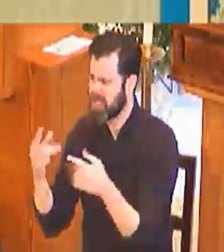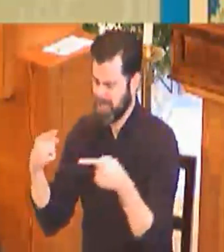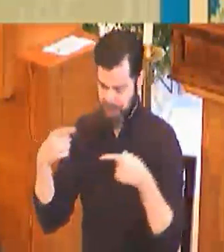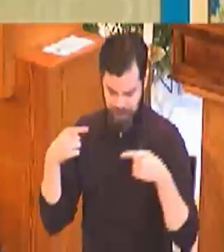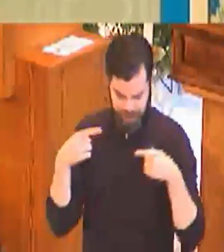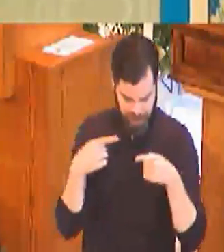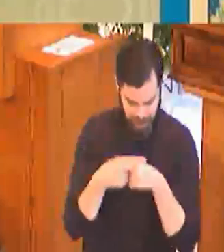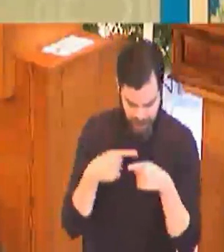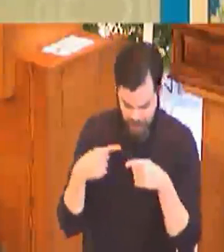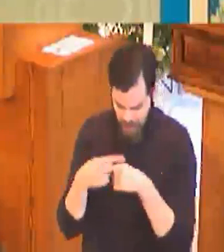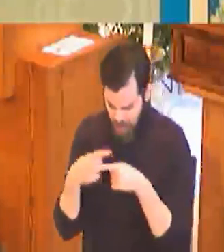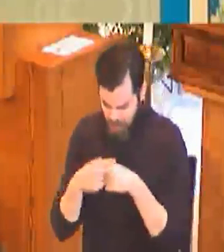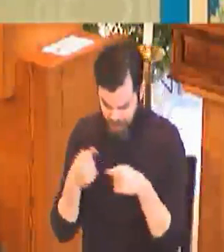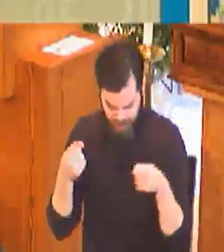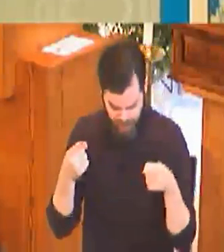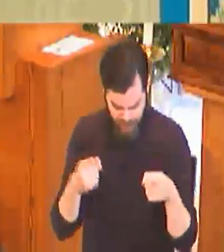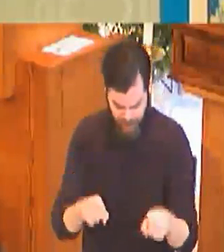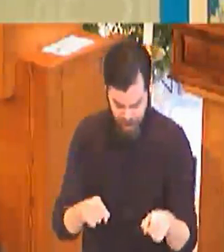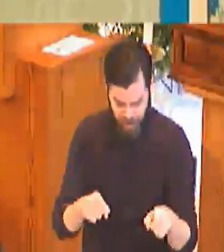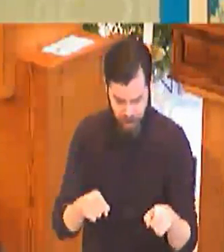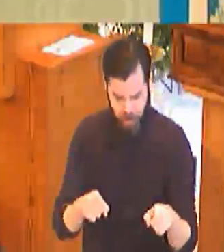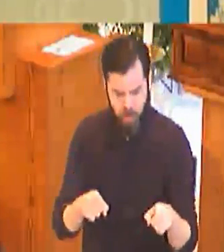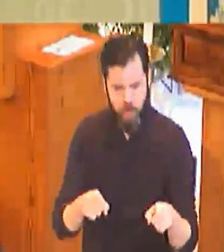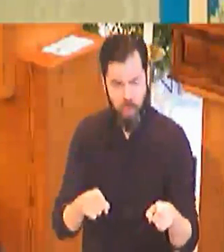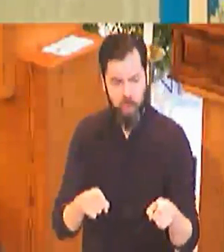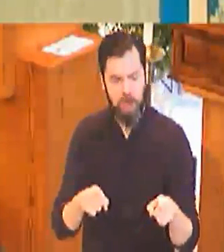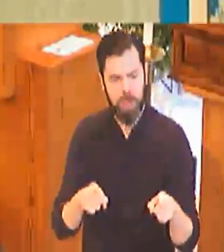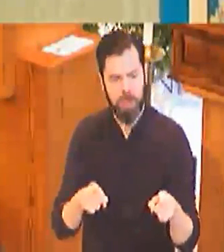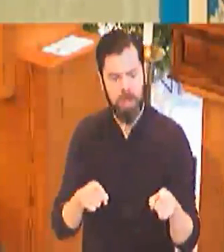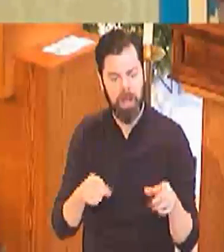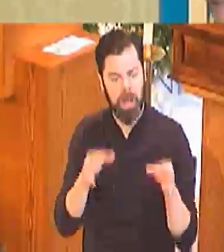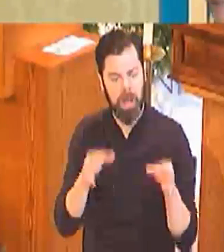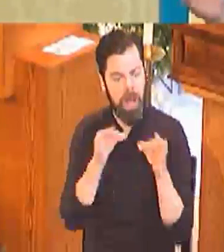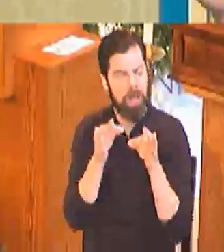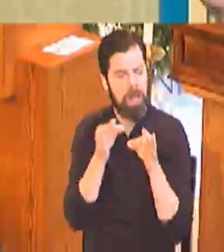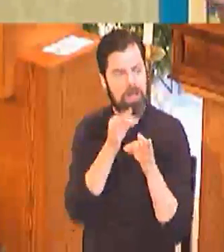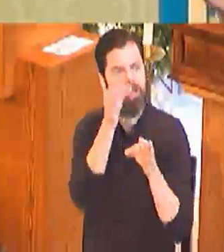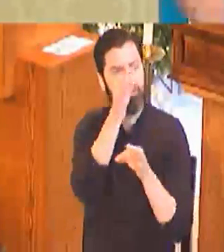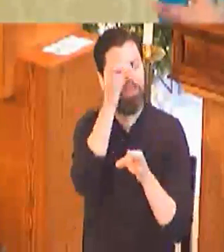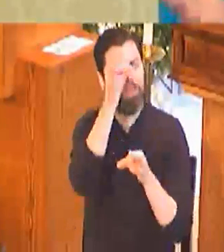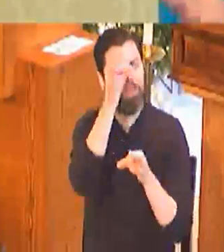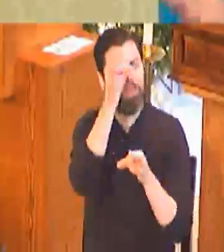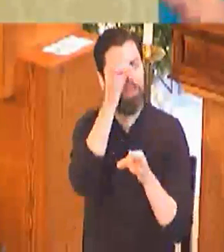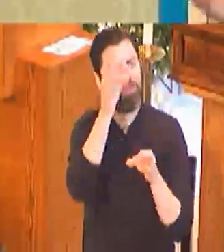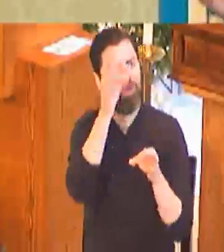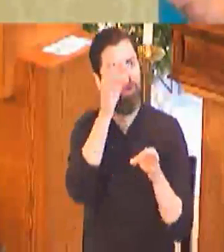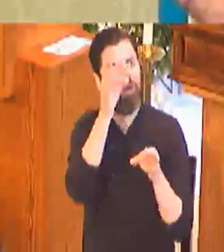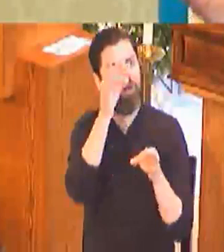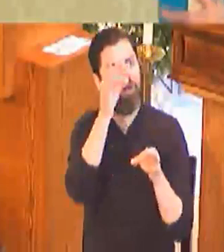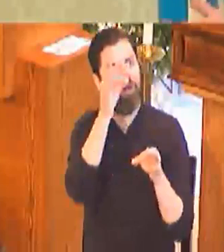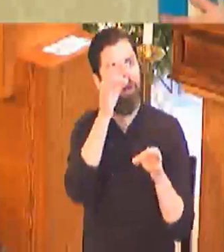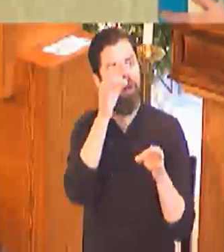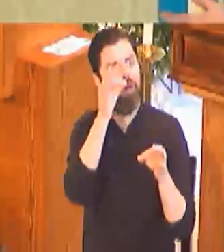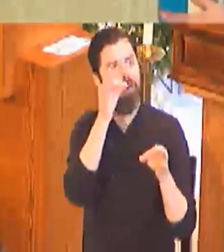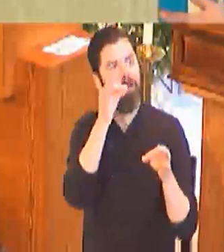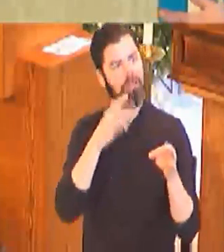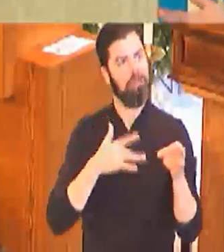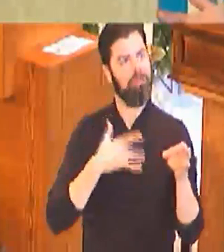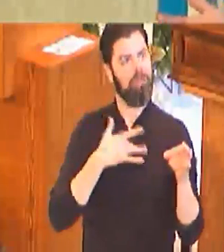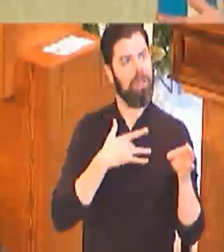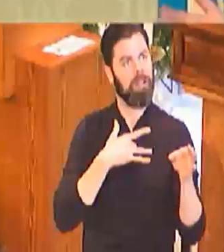place when a high spiritual realization contacts an old error state of